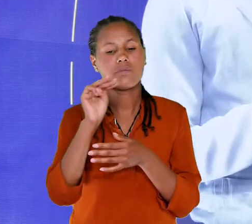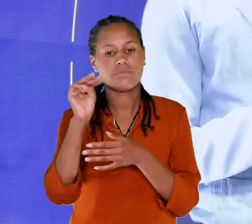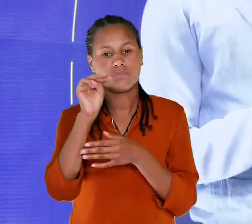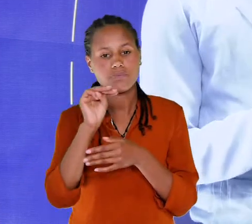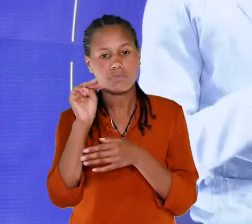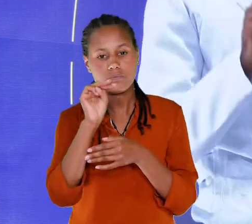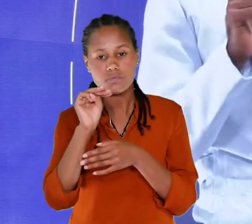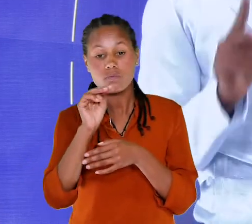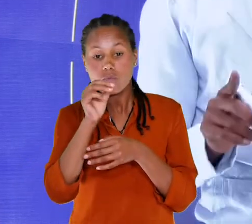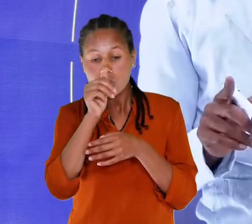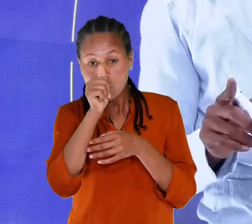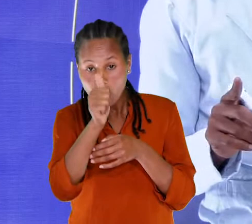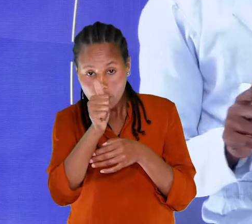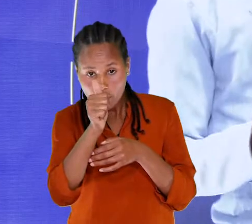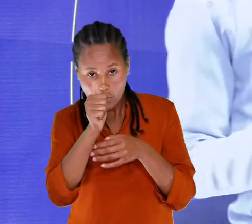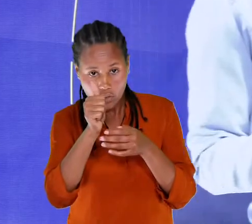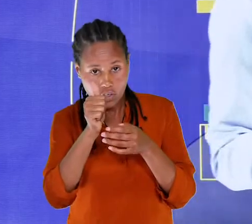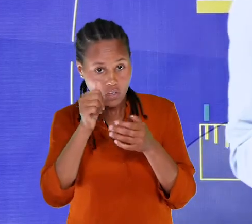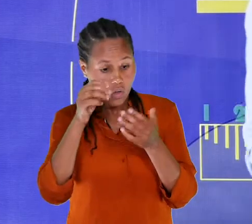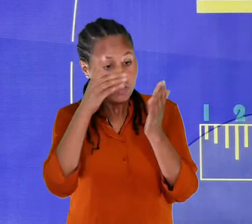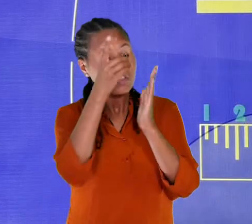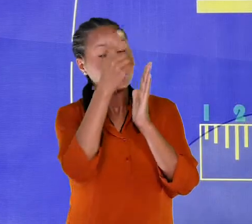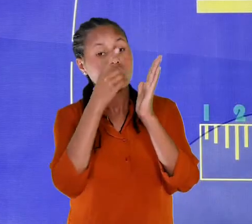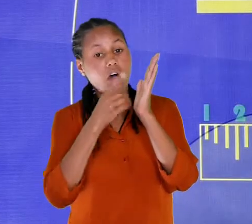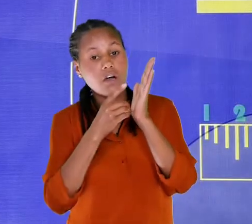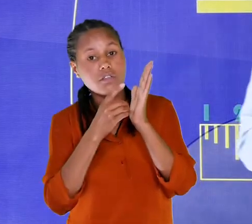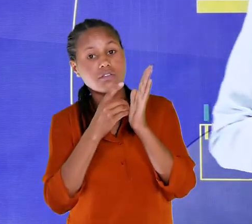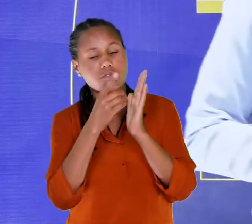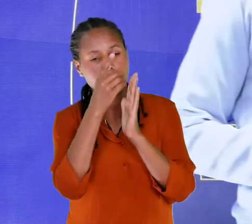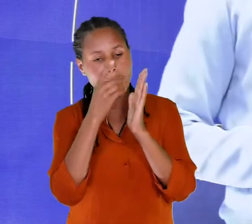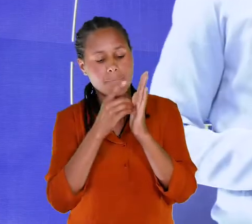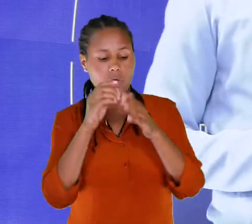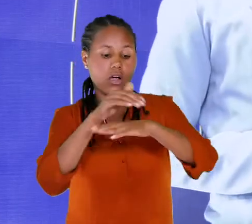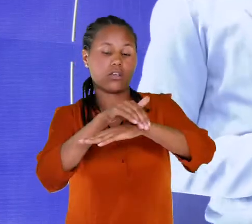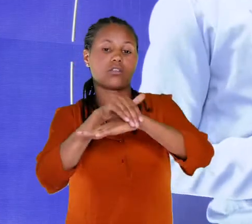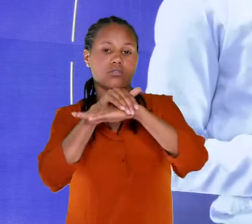he designs or he plans to study what? English.